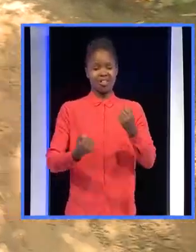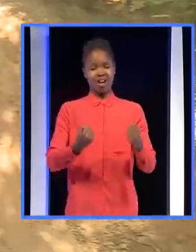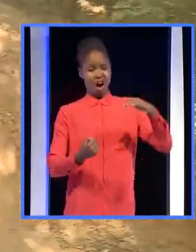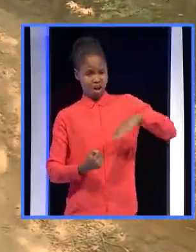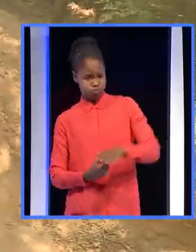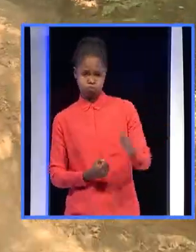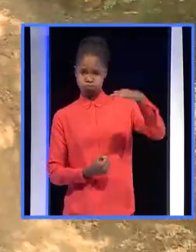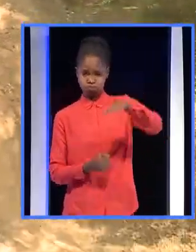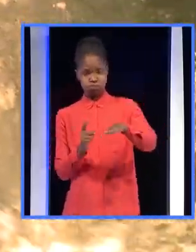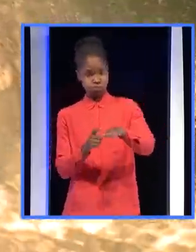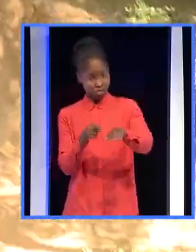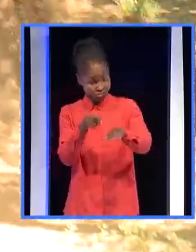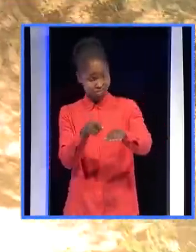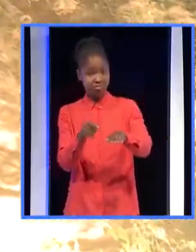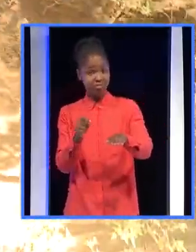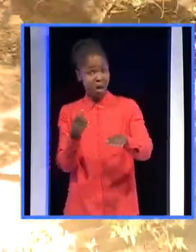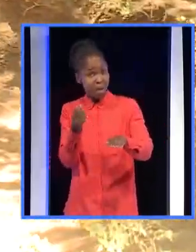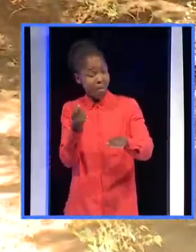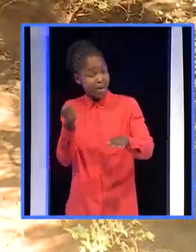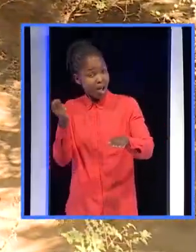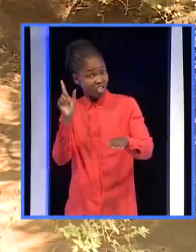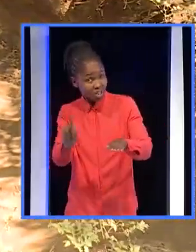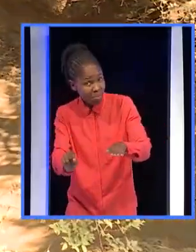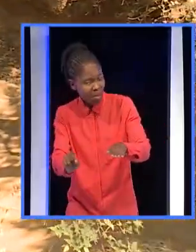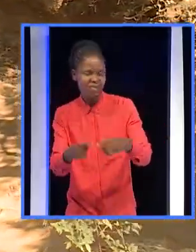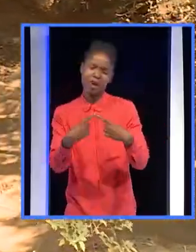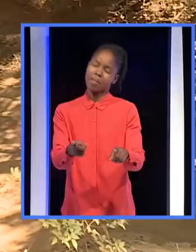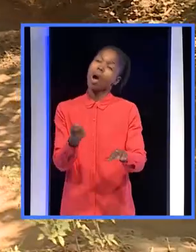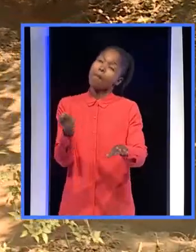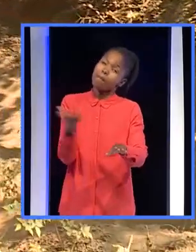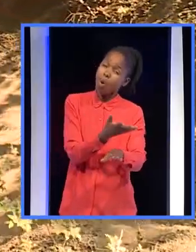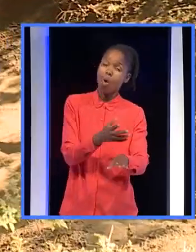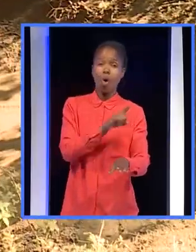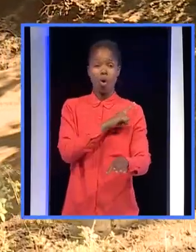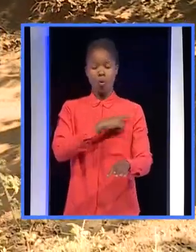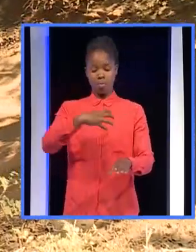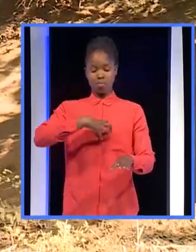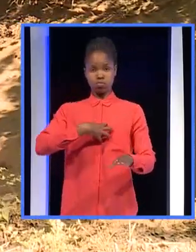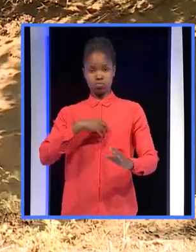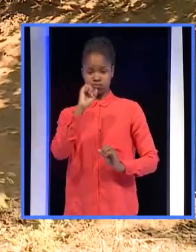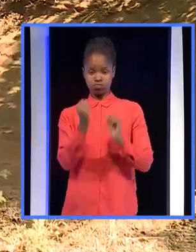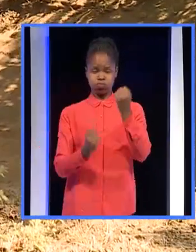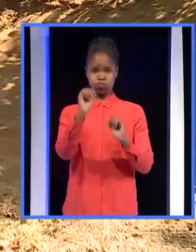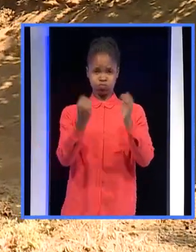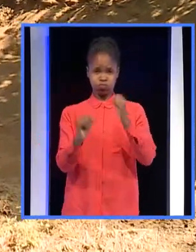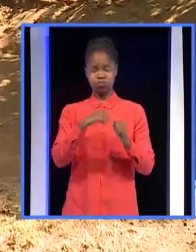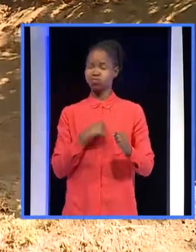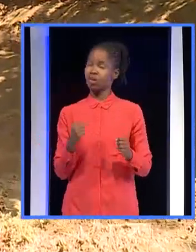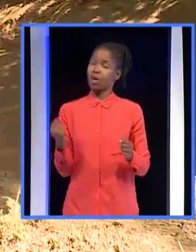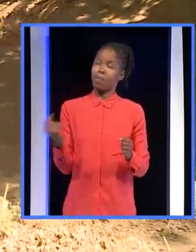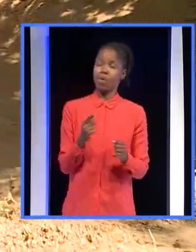sport, because I see some of the engines here are brand new. It's V6 engines, it's V8